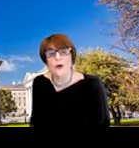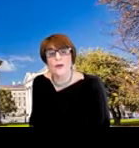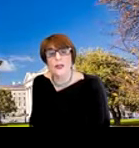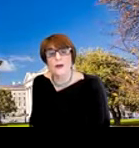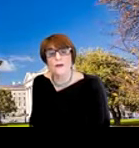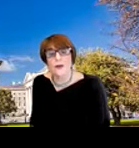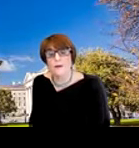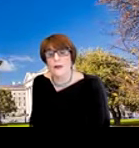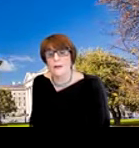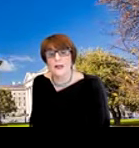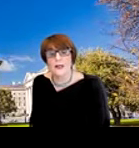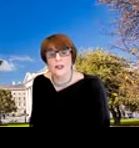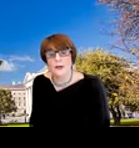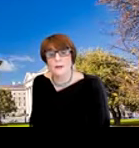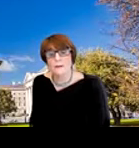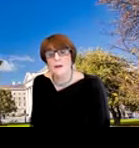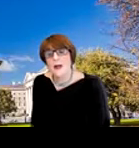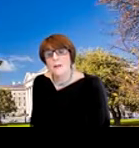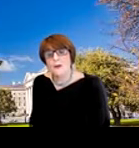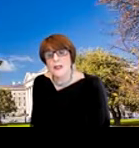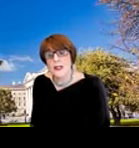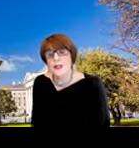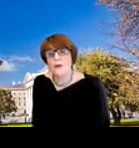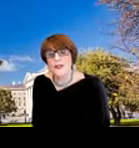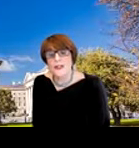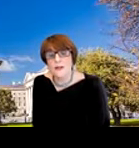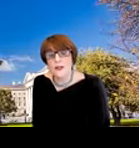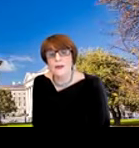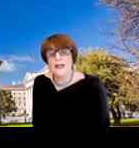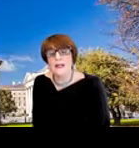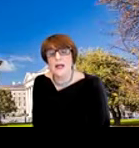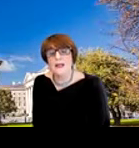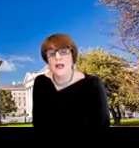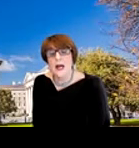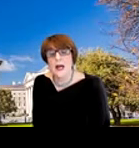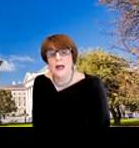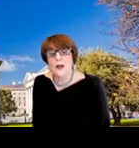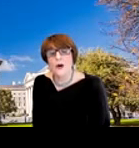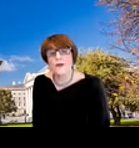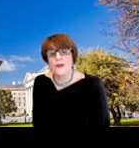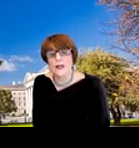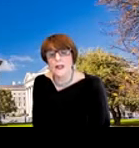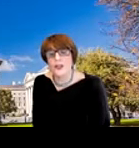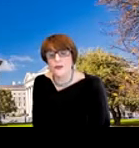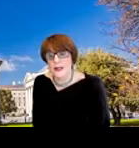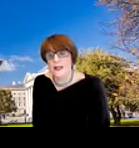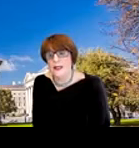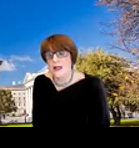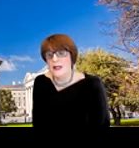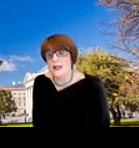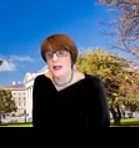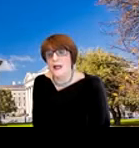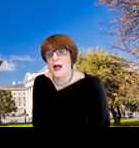where unresolved grief will be an issue. But we've seen almost 70% had COVID-related stress